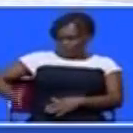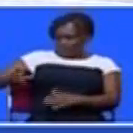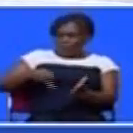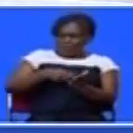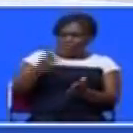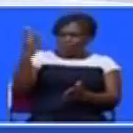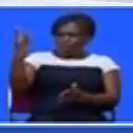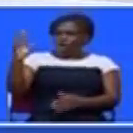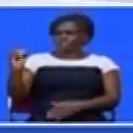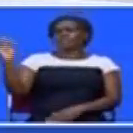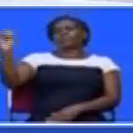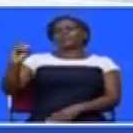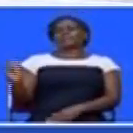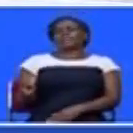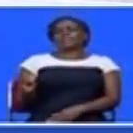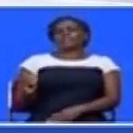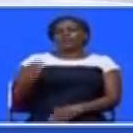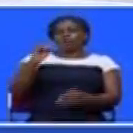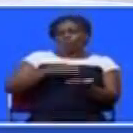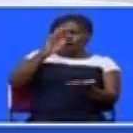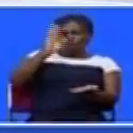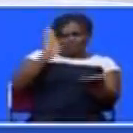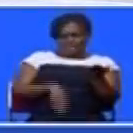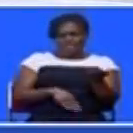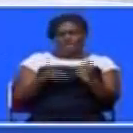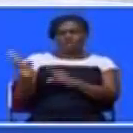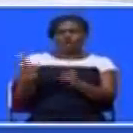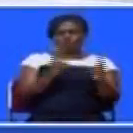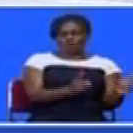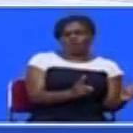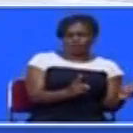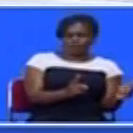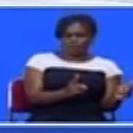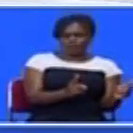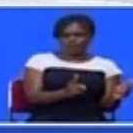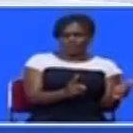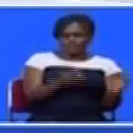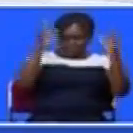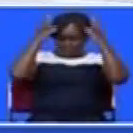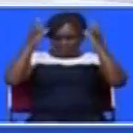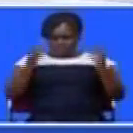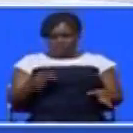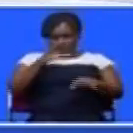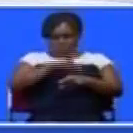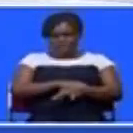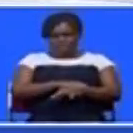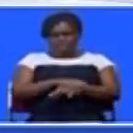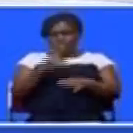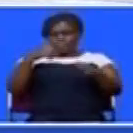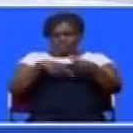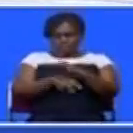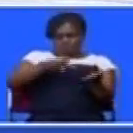paid 40% over what the what it should have cost in the first place. We made a decision to get into